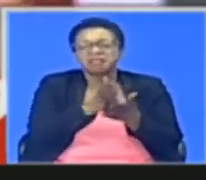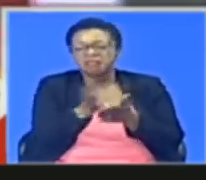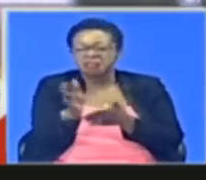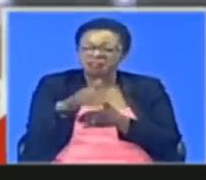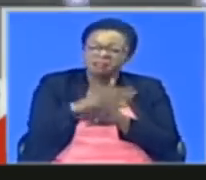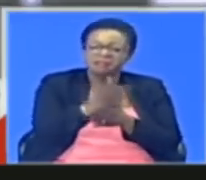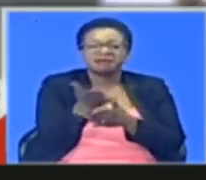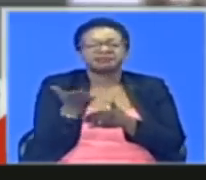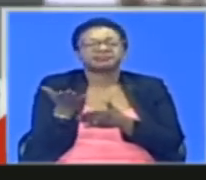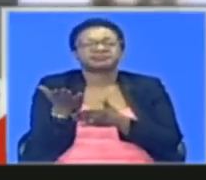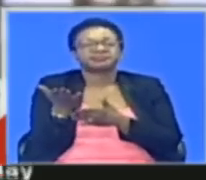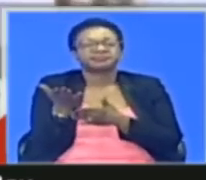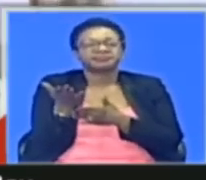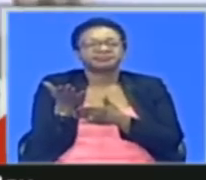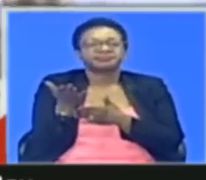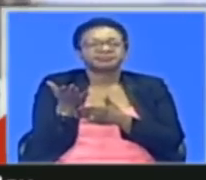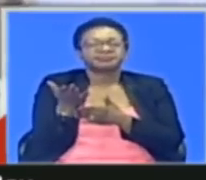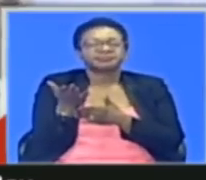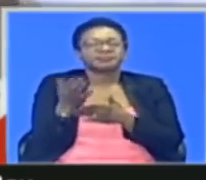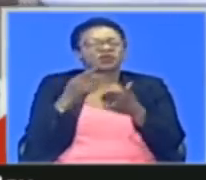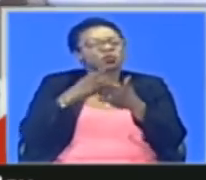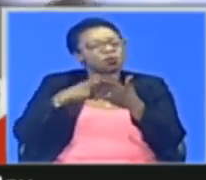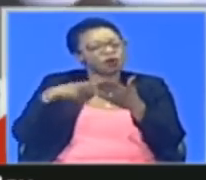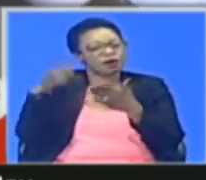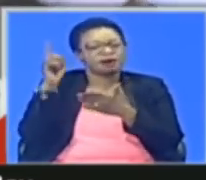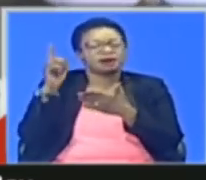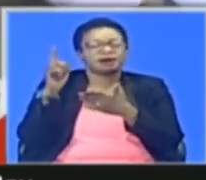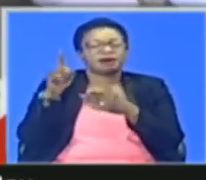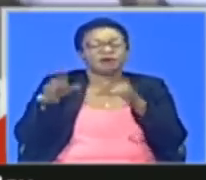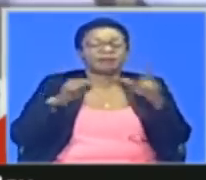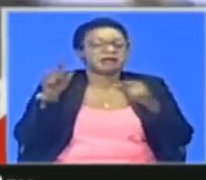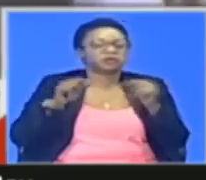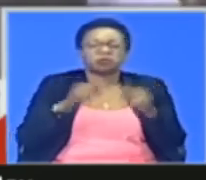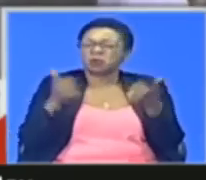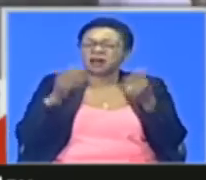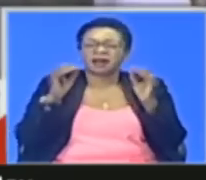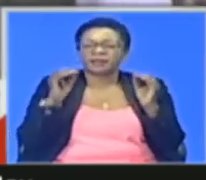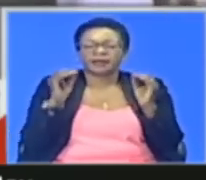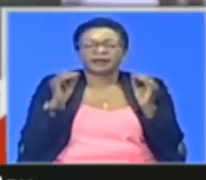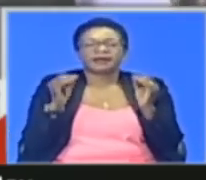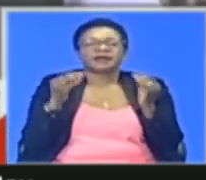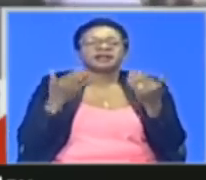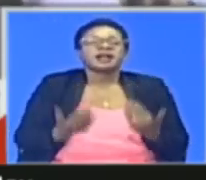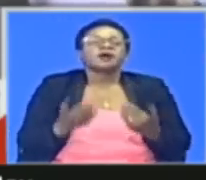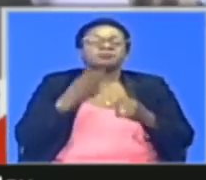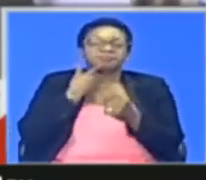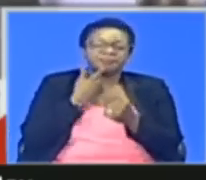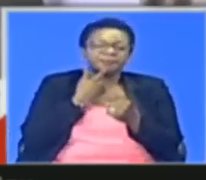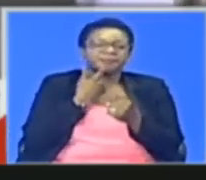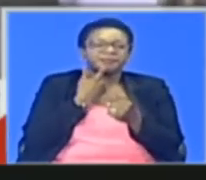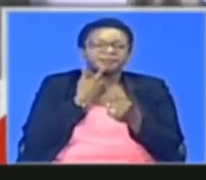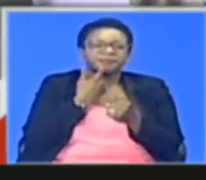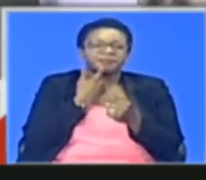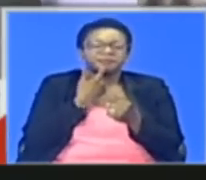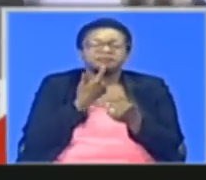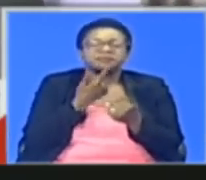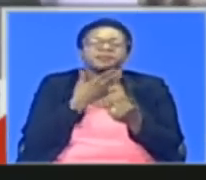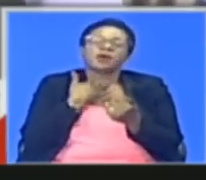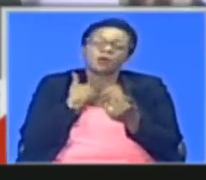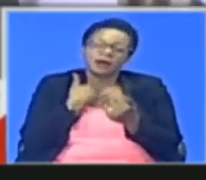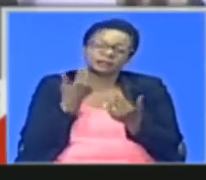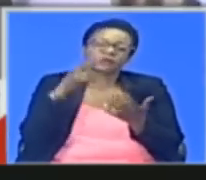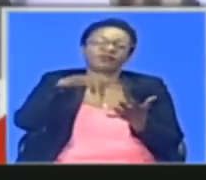huko, hawakupita kwa mchujo, na sasa wanatuambia ya kwamba tena wataka